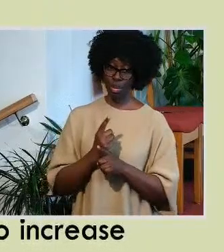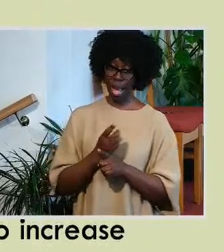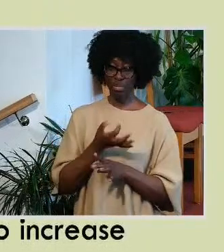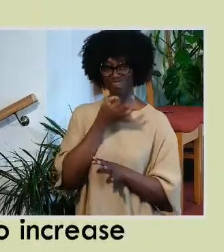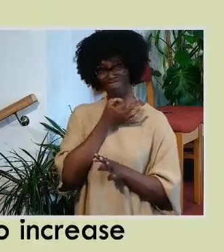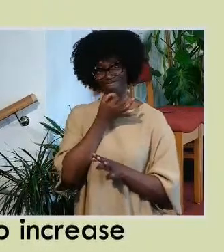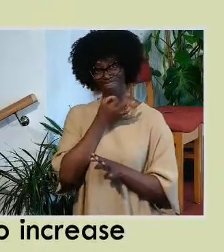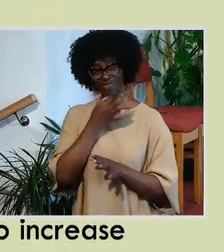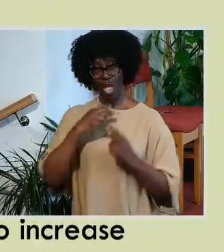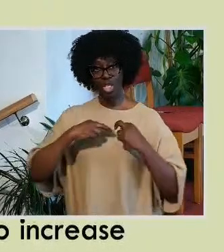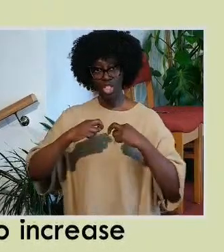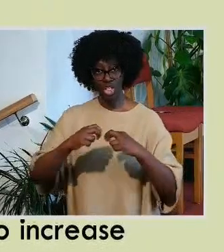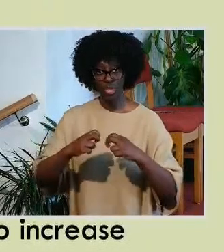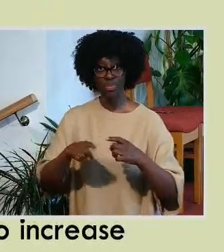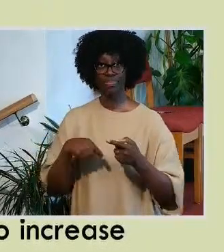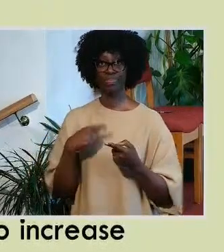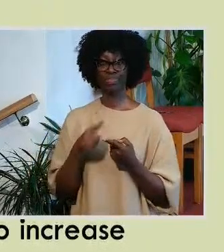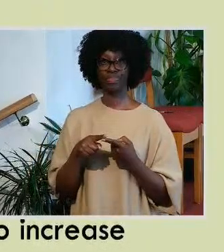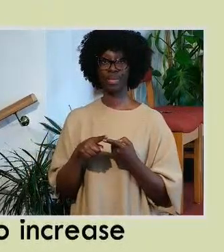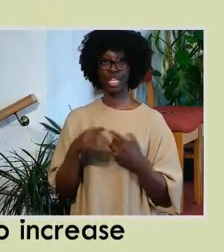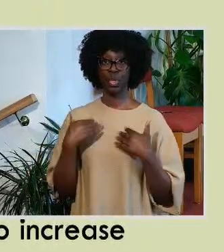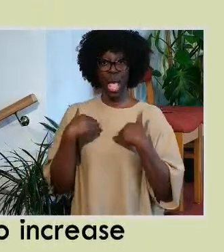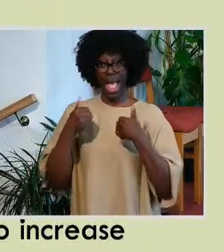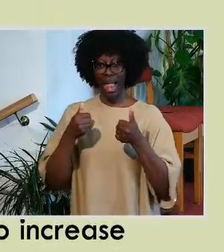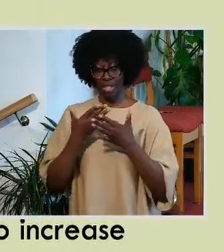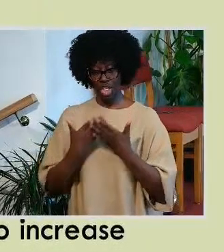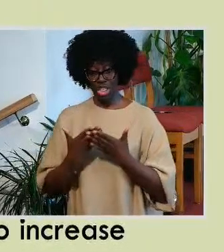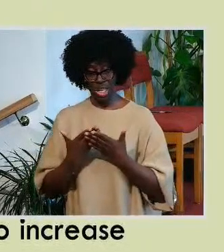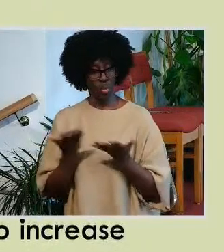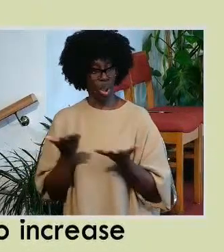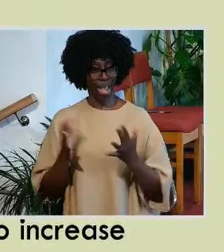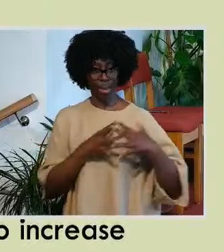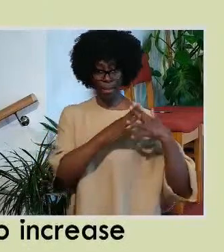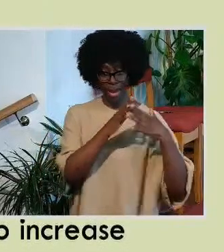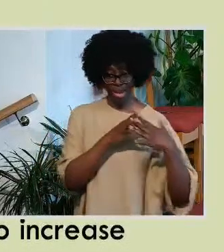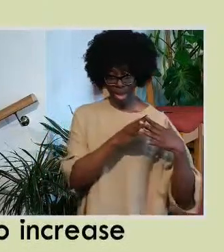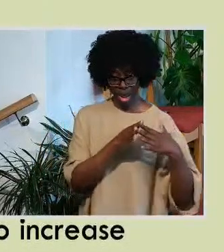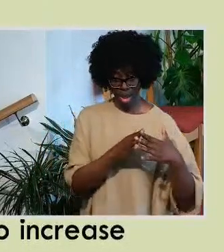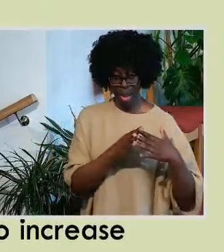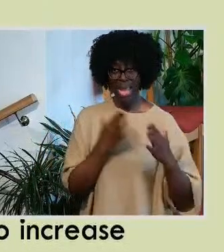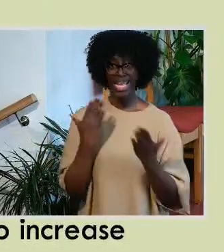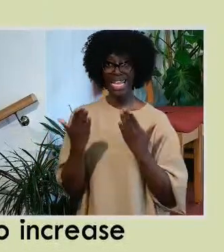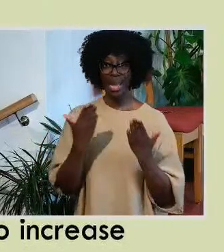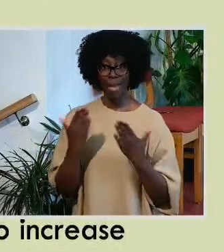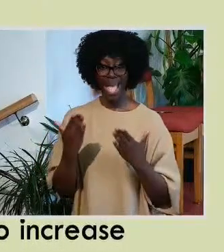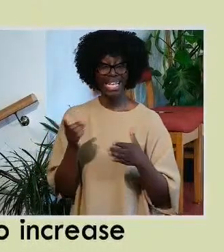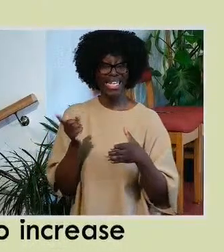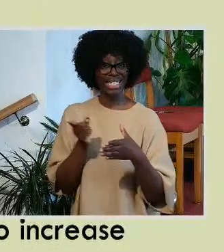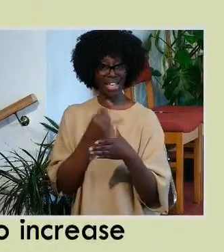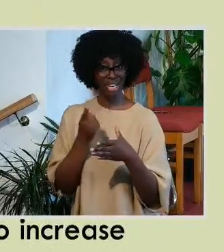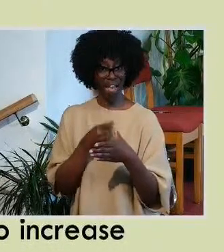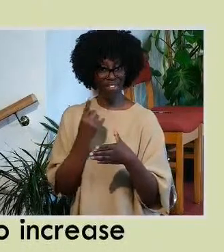the Adventist Health study that was done in California, which compared Seventh-day Adventists.